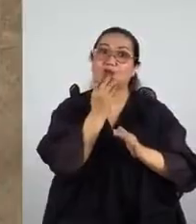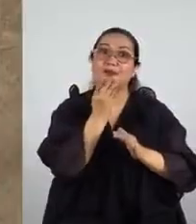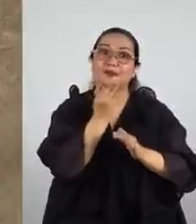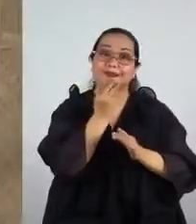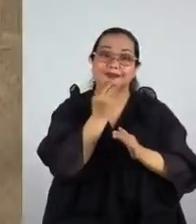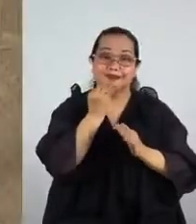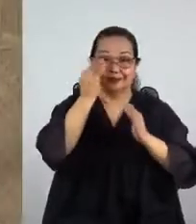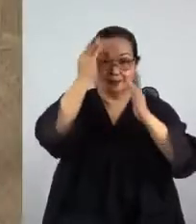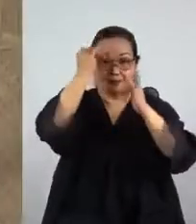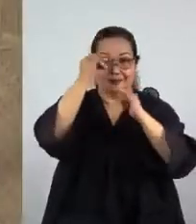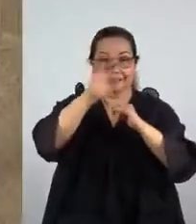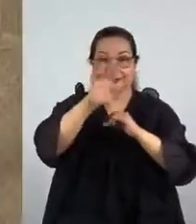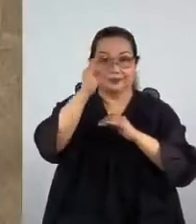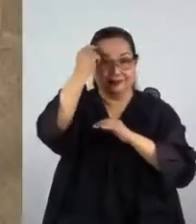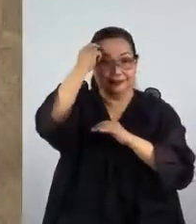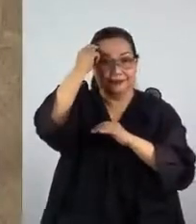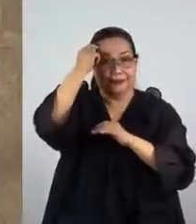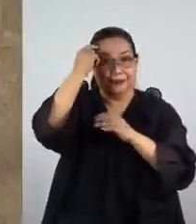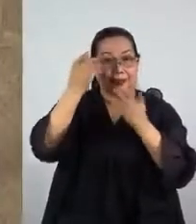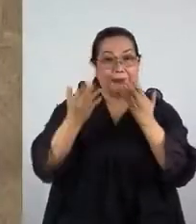And I hope no theologian